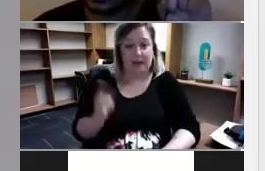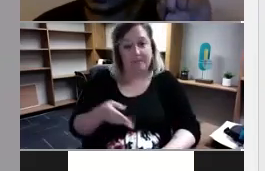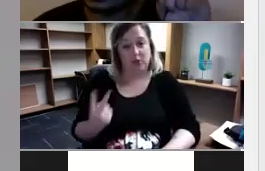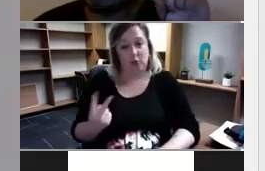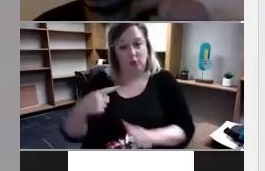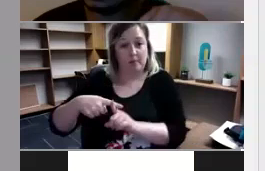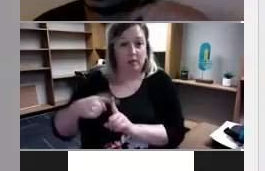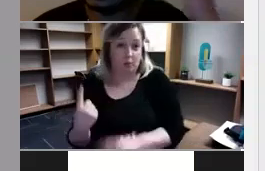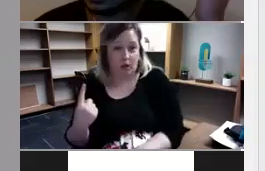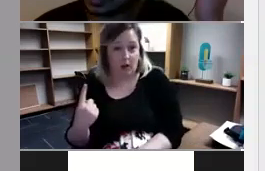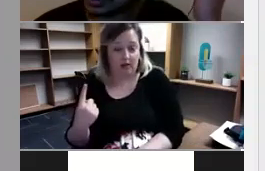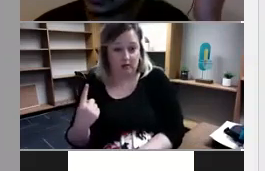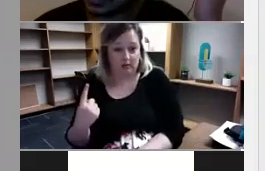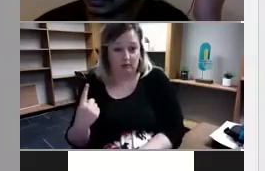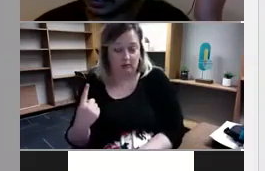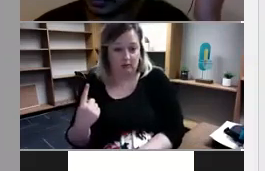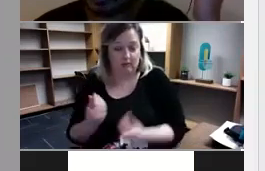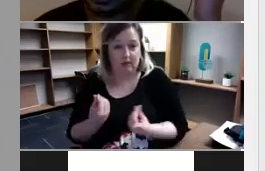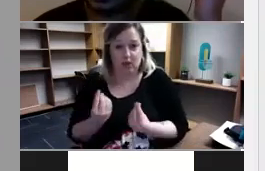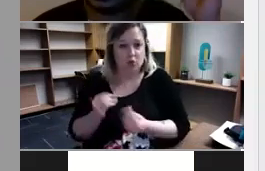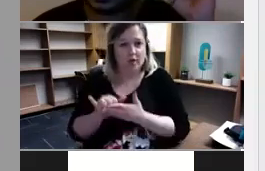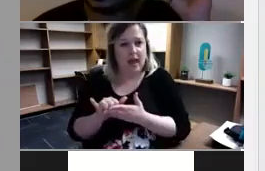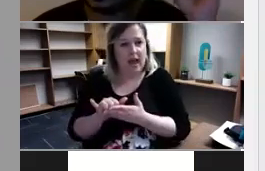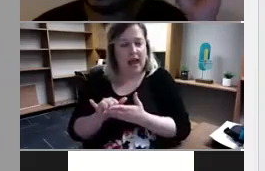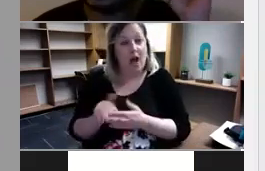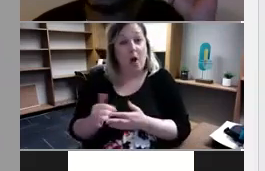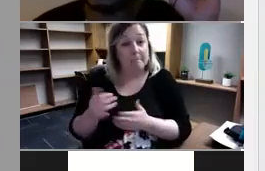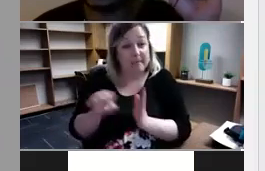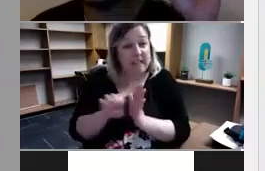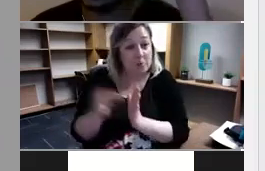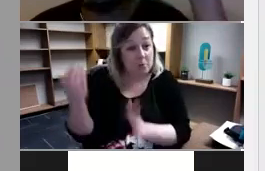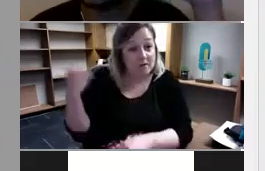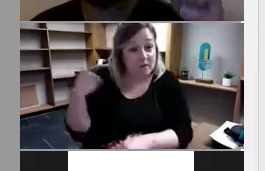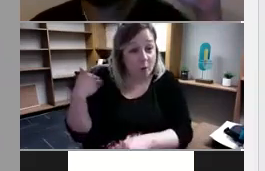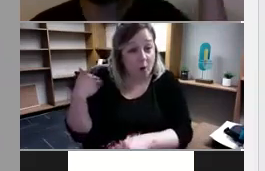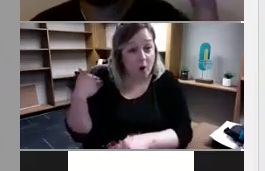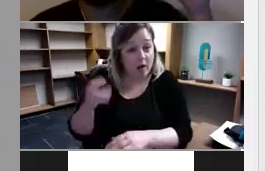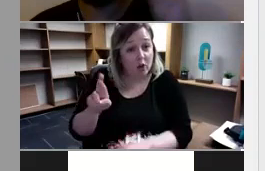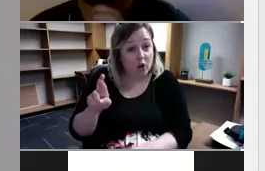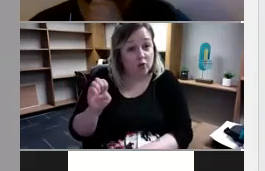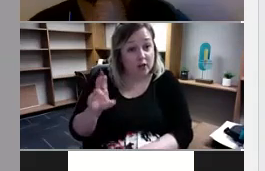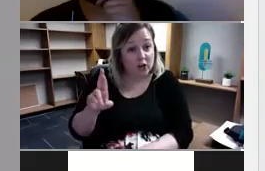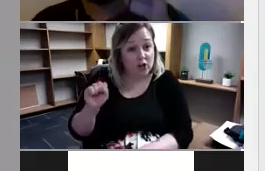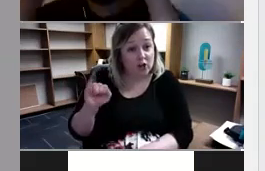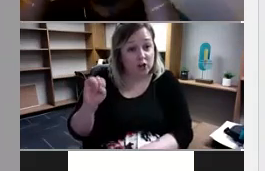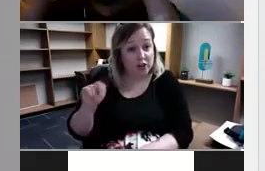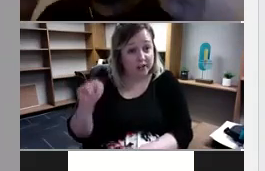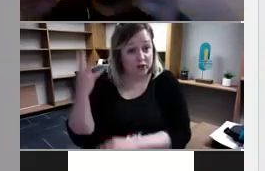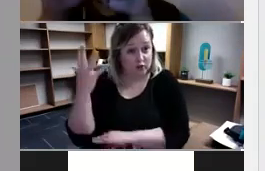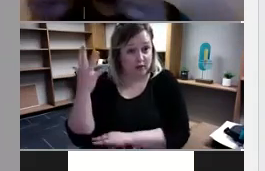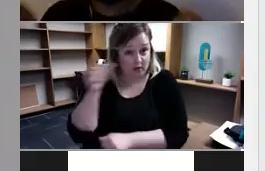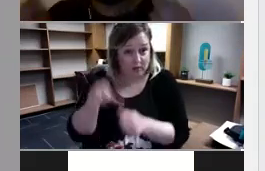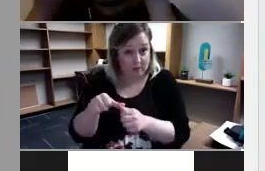just looked at examples using the recursion tree earlier, that 2t n by 2 plus 1 is